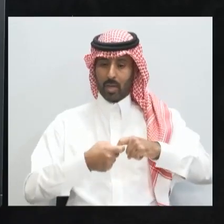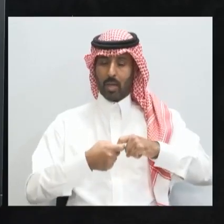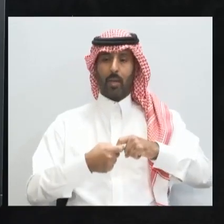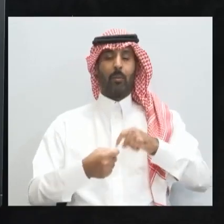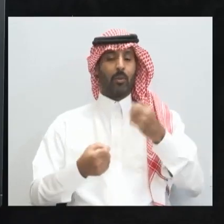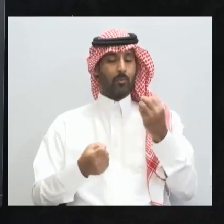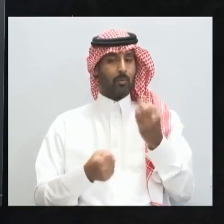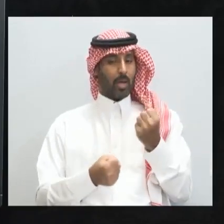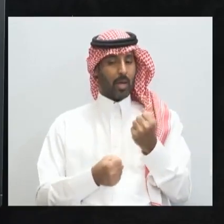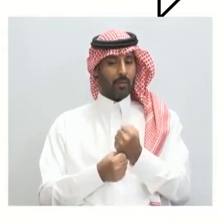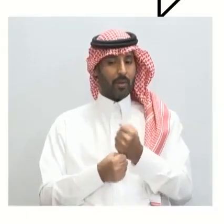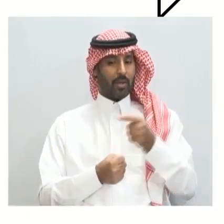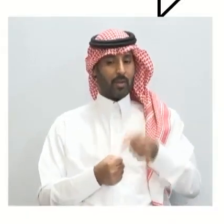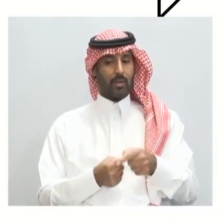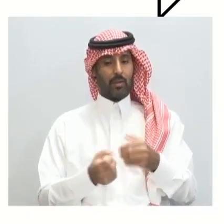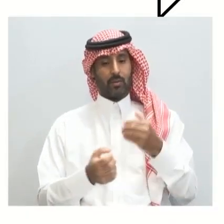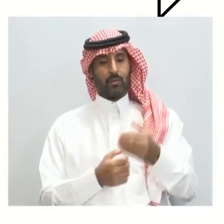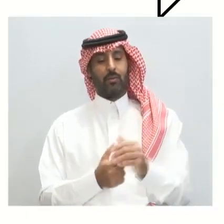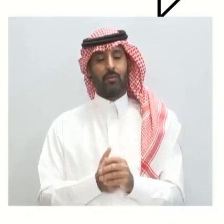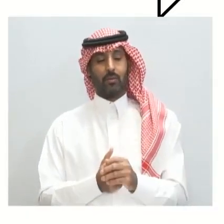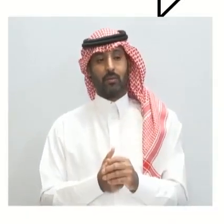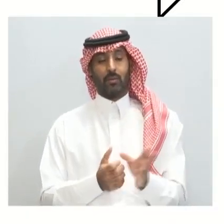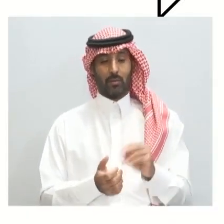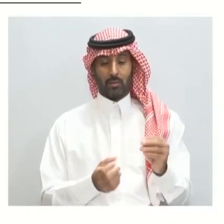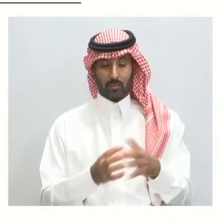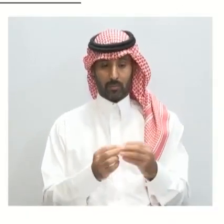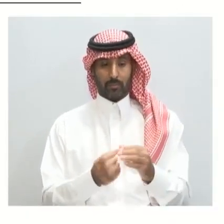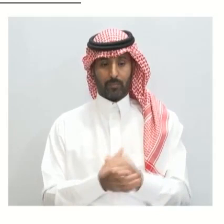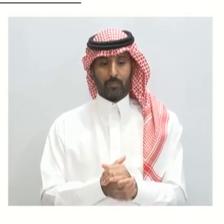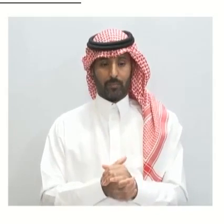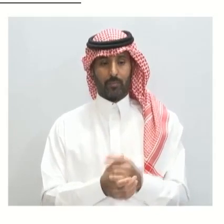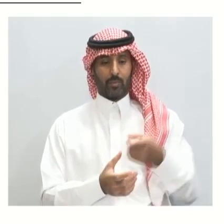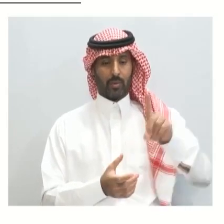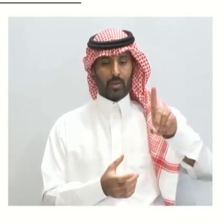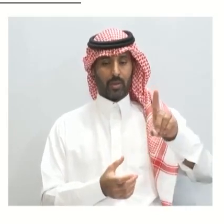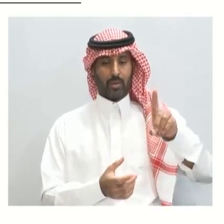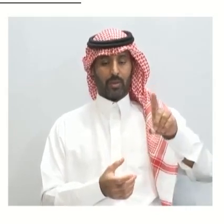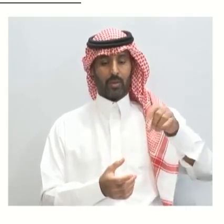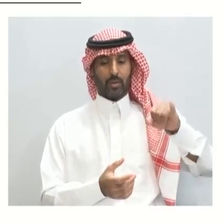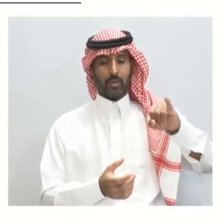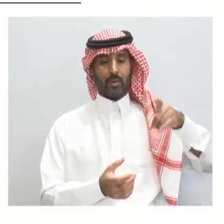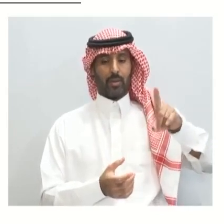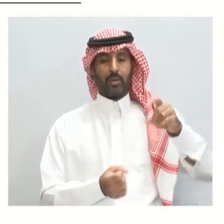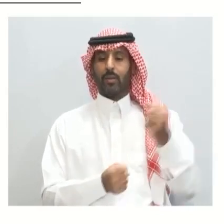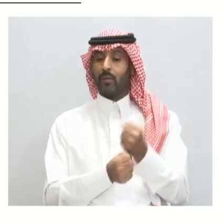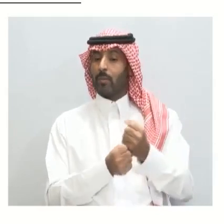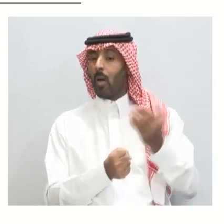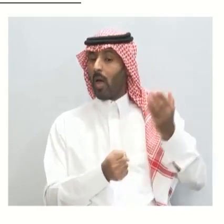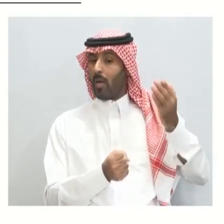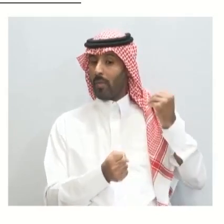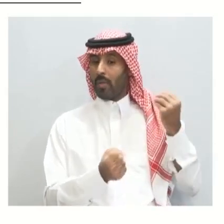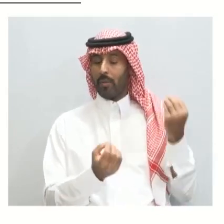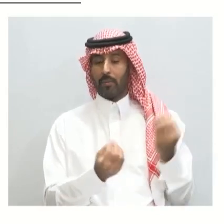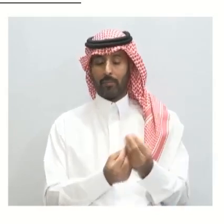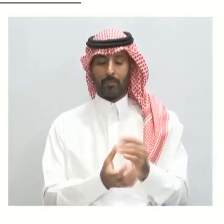present as we took in our lesson, the for meaning and function lesson. So what did we say? We made questions. We have